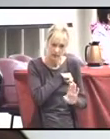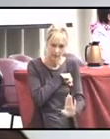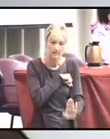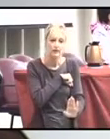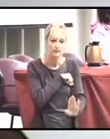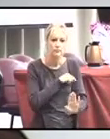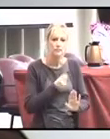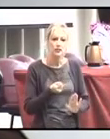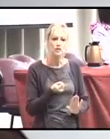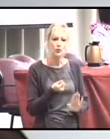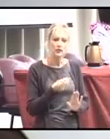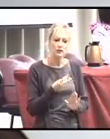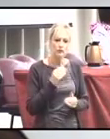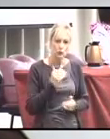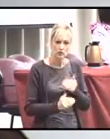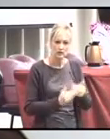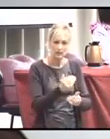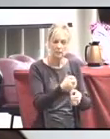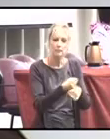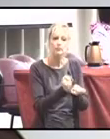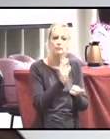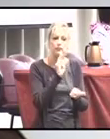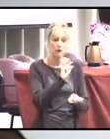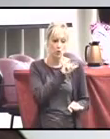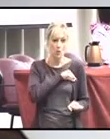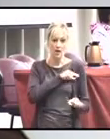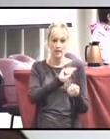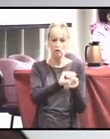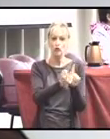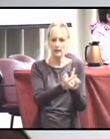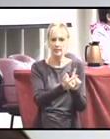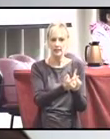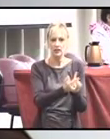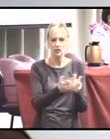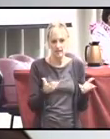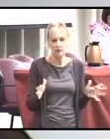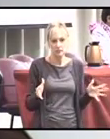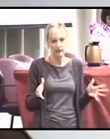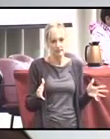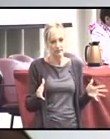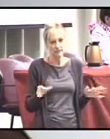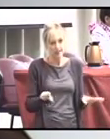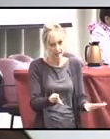a number of steps you can take to ensure that a quality translation has been done.